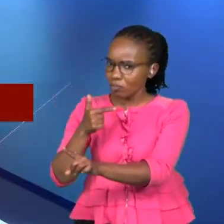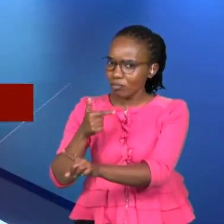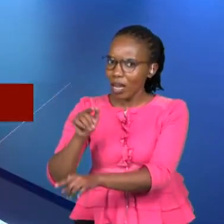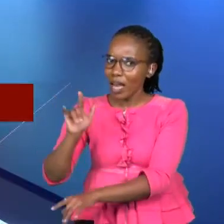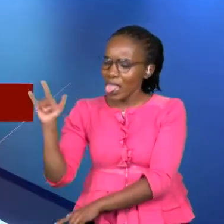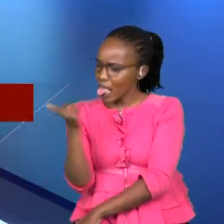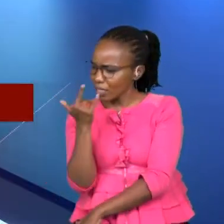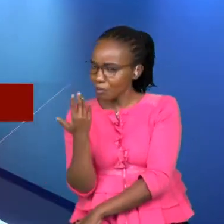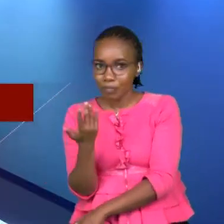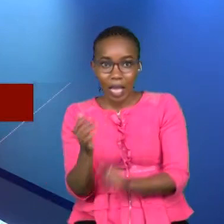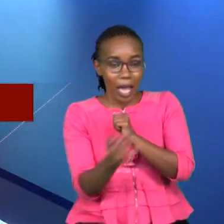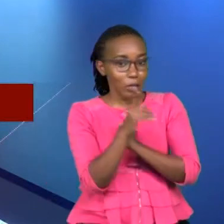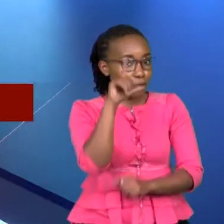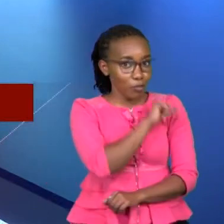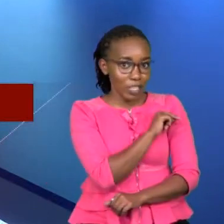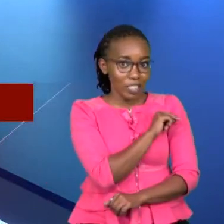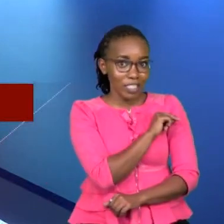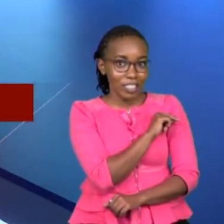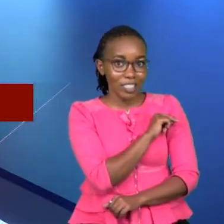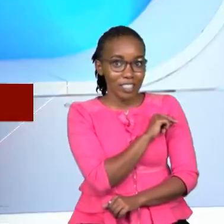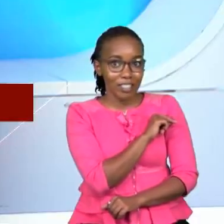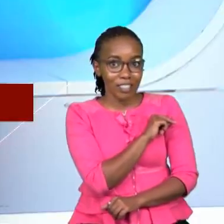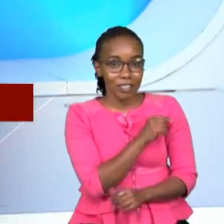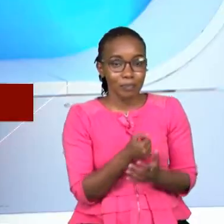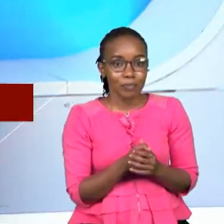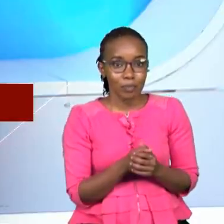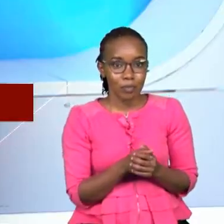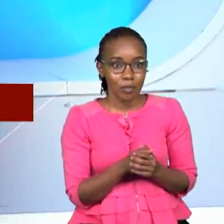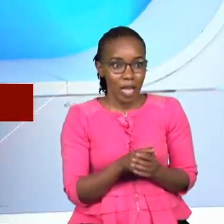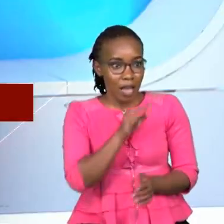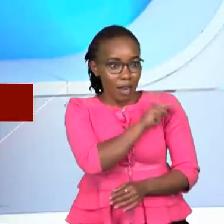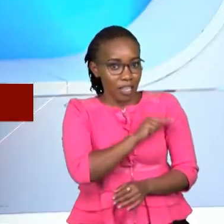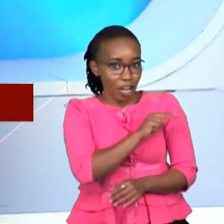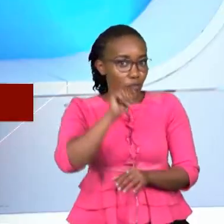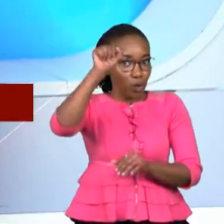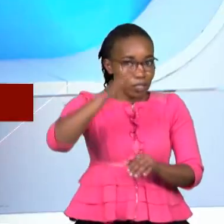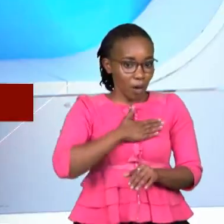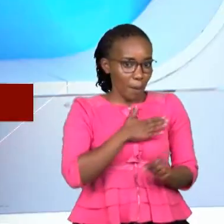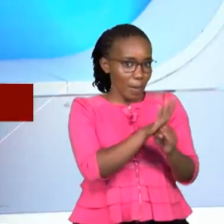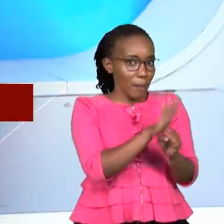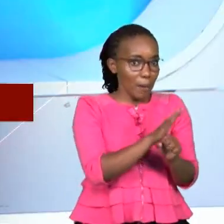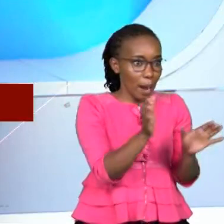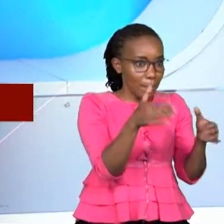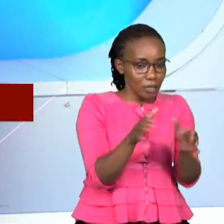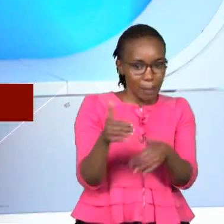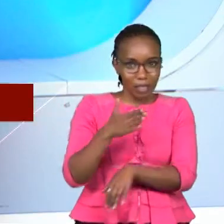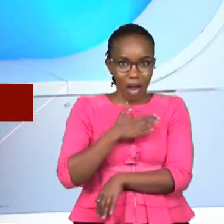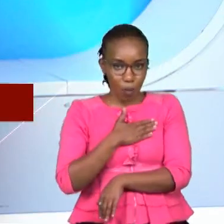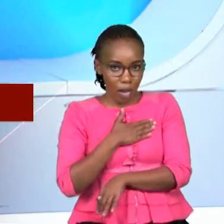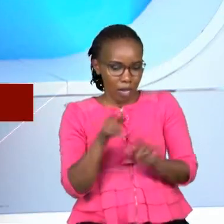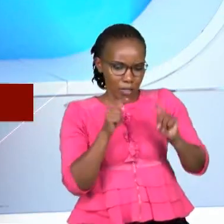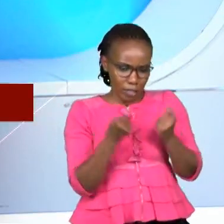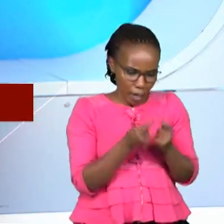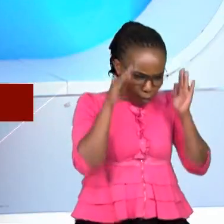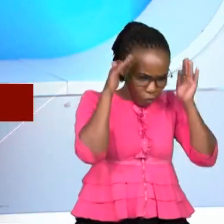the reasons why he's vying. Mm. So I am not speaking for him. All I am saying is the nature of our politics is that majority of our parties are ethnic based. Yep.